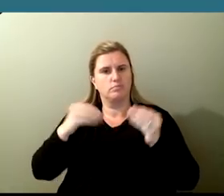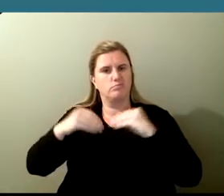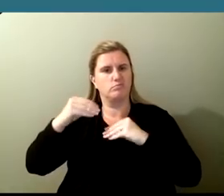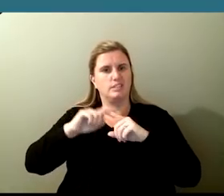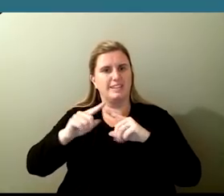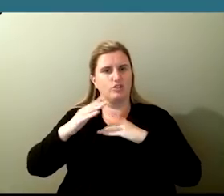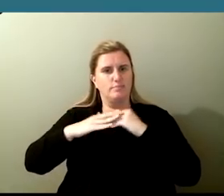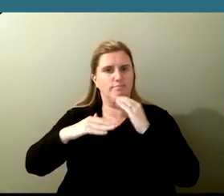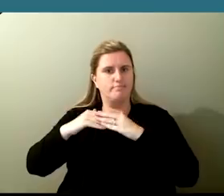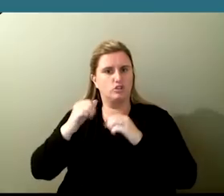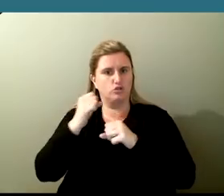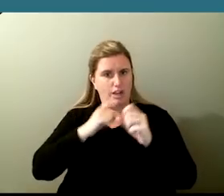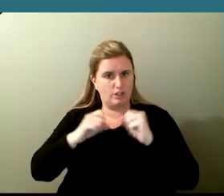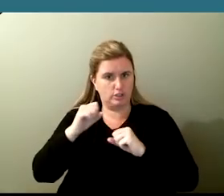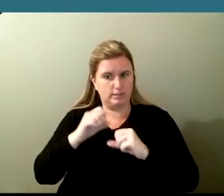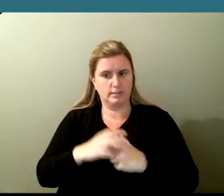strategies.